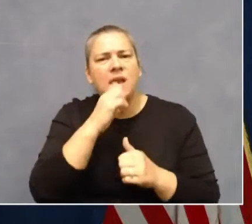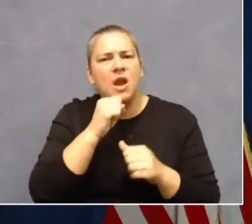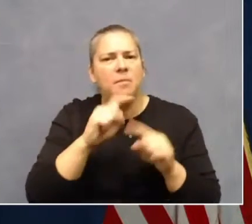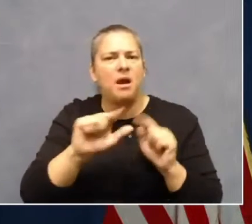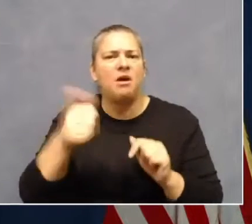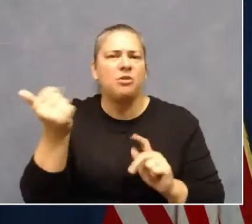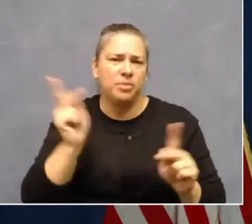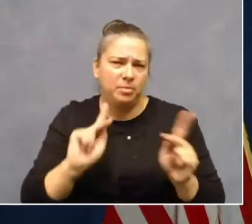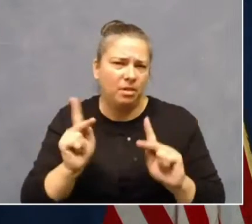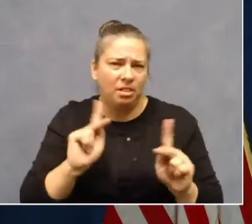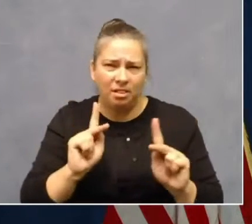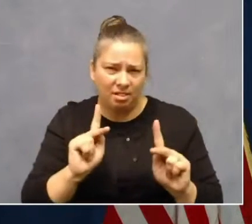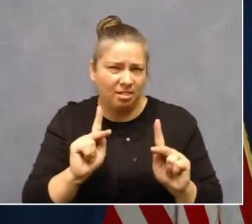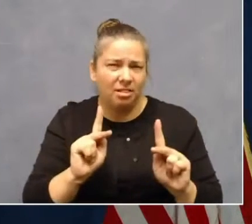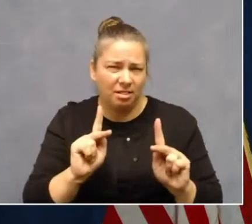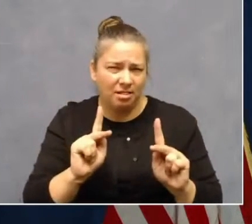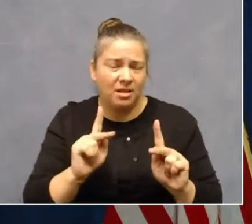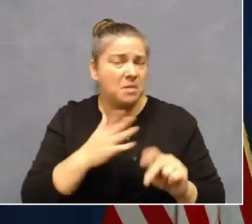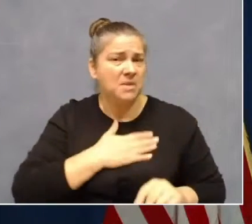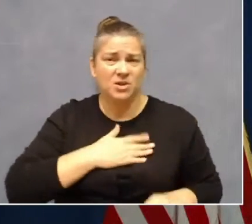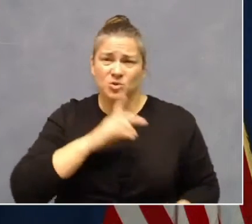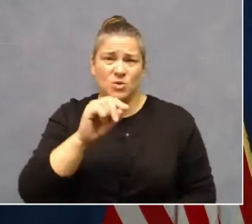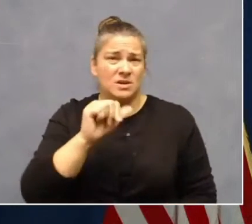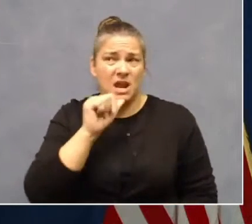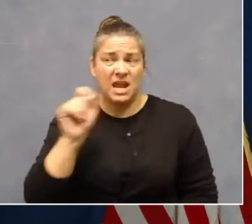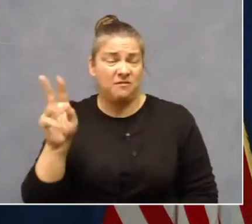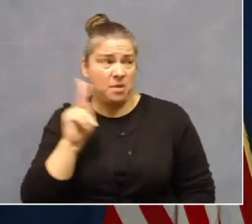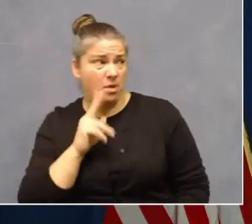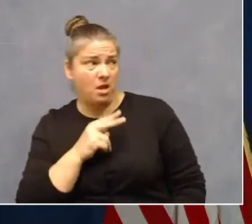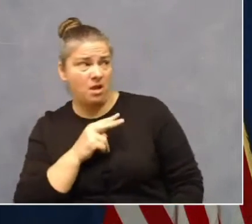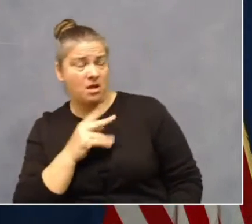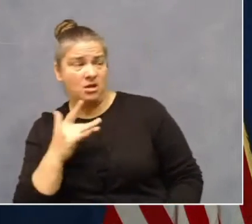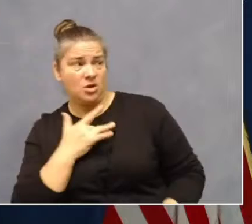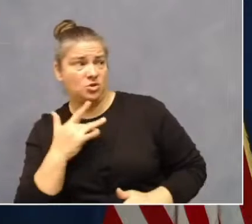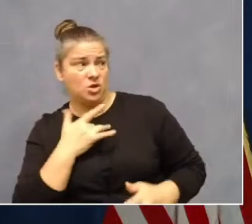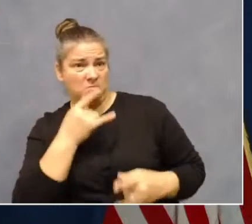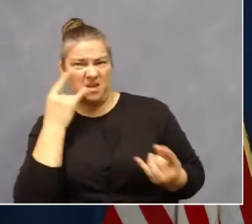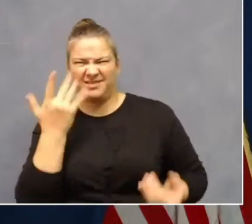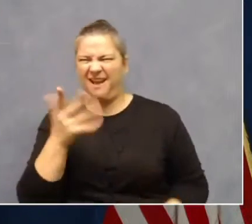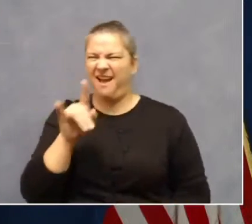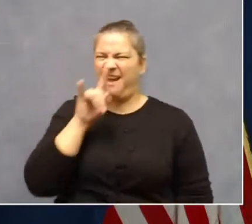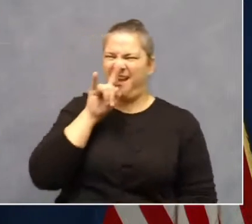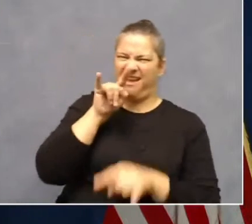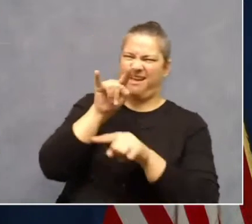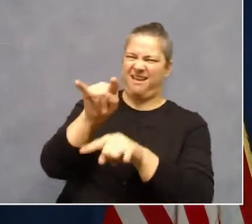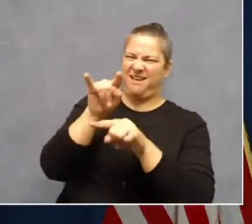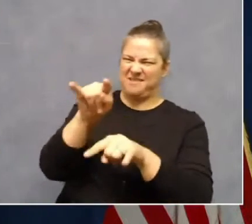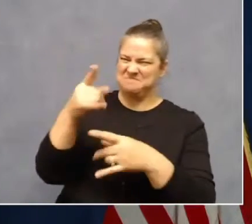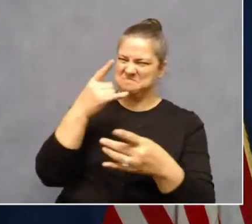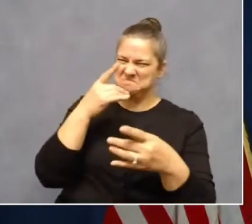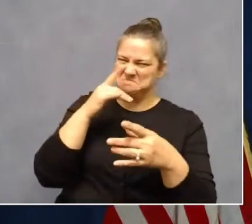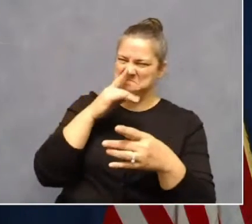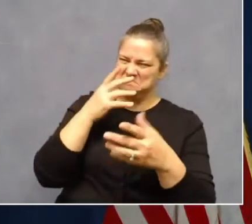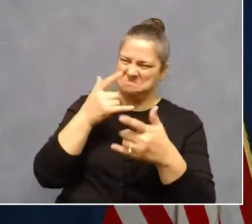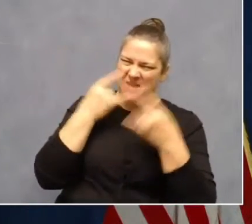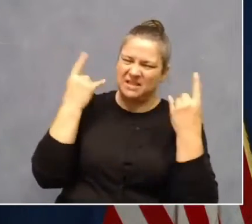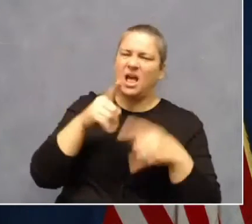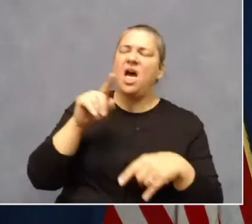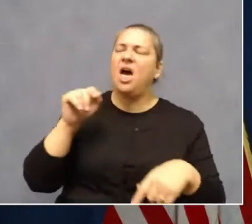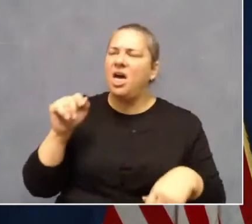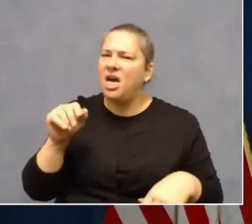that when somebody else is worried about catching the virus, that you mock for wearing a mask or that you try to cough on or that you make a scene